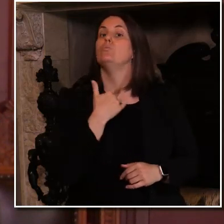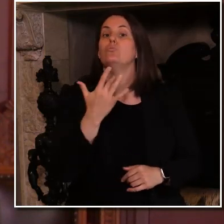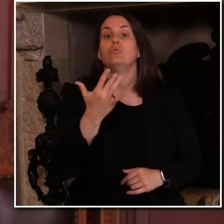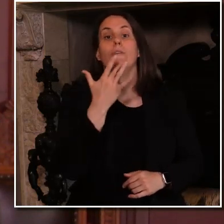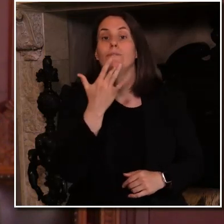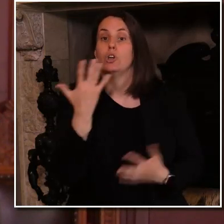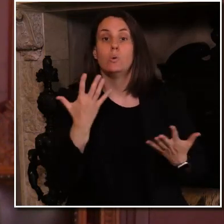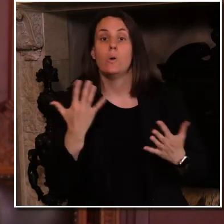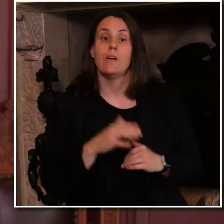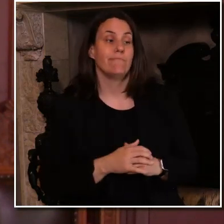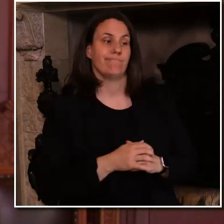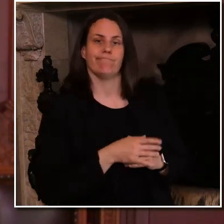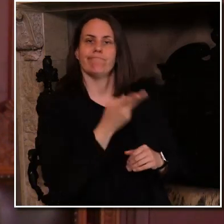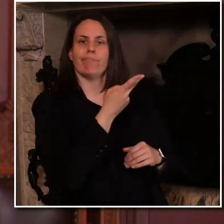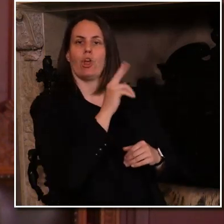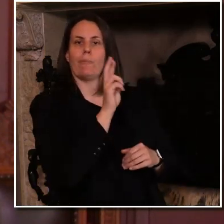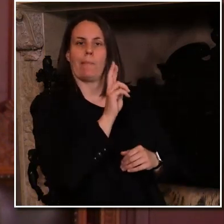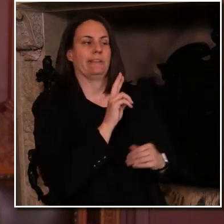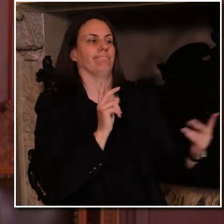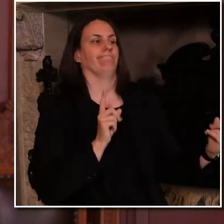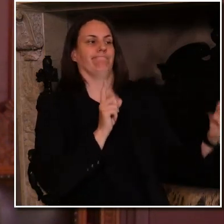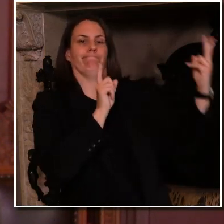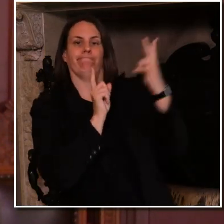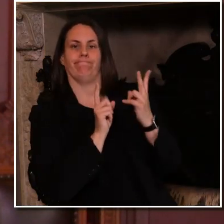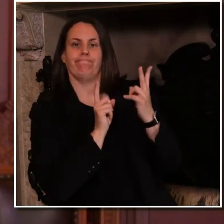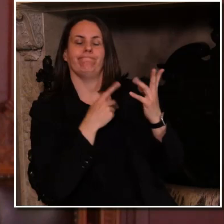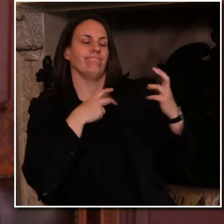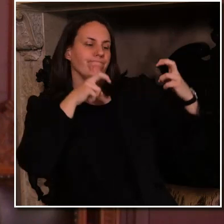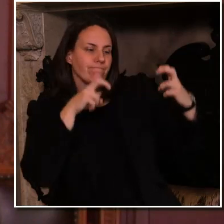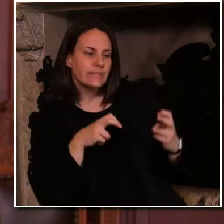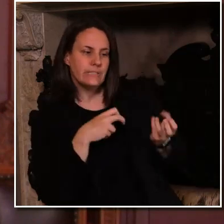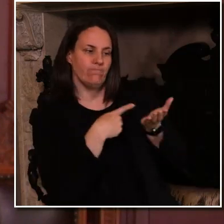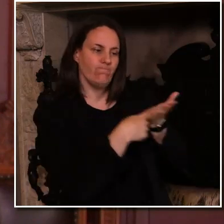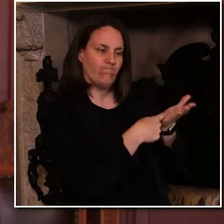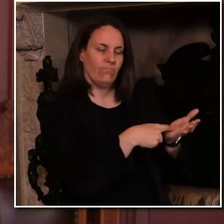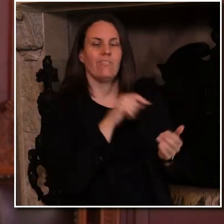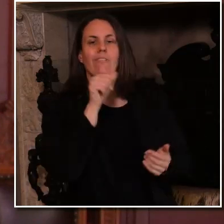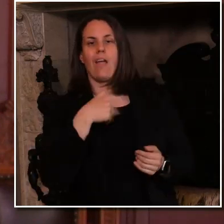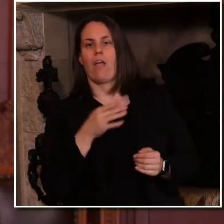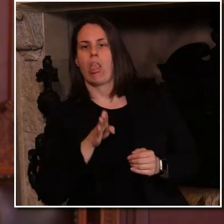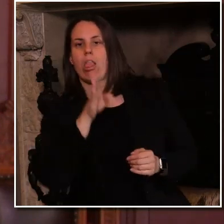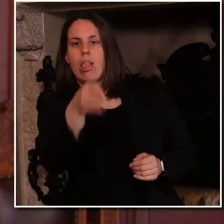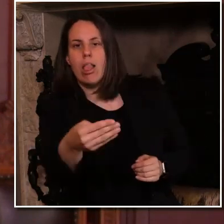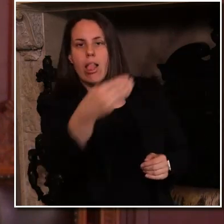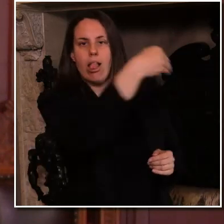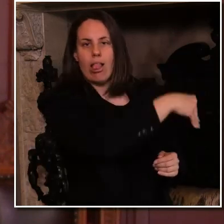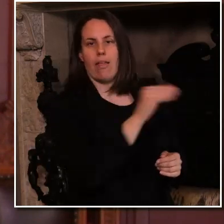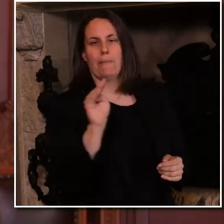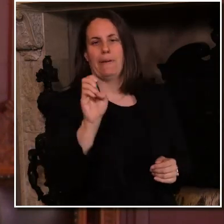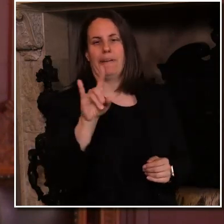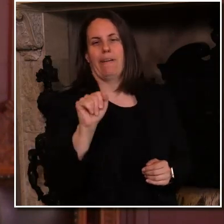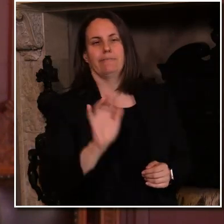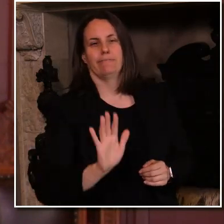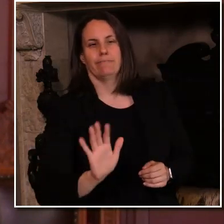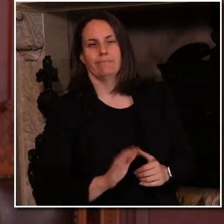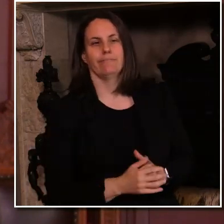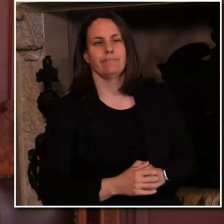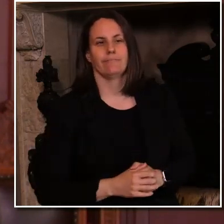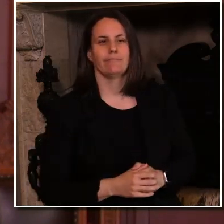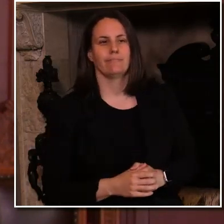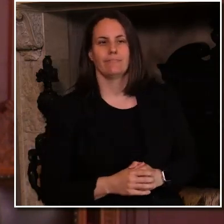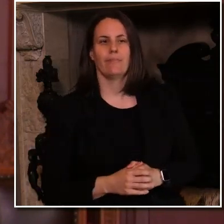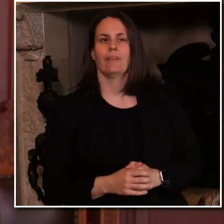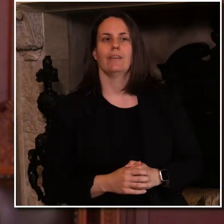to be safe. All of us want the business community to open as soon and